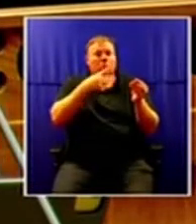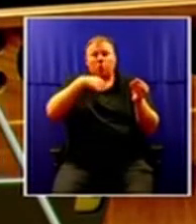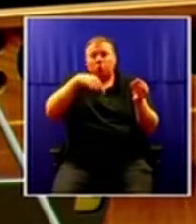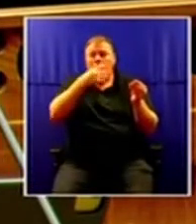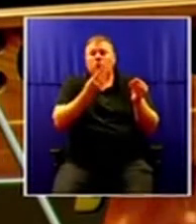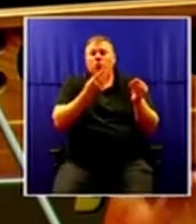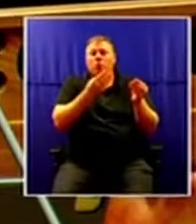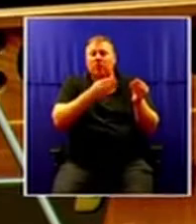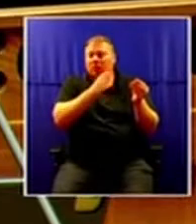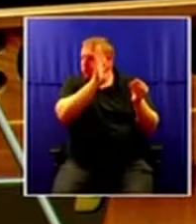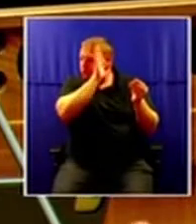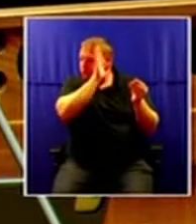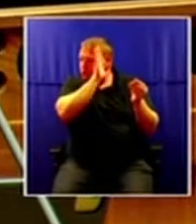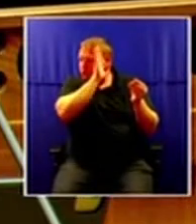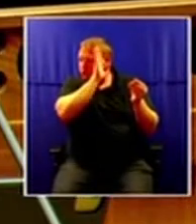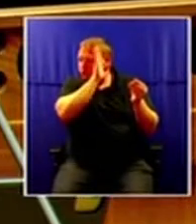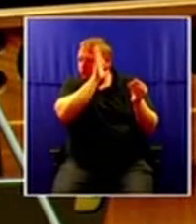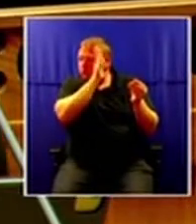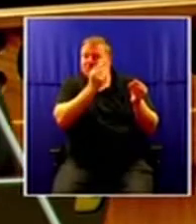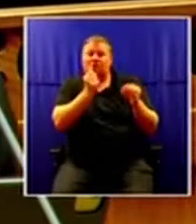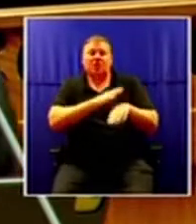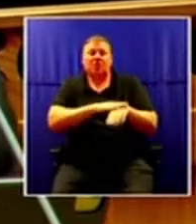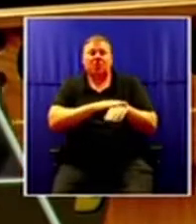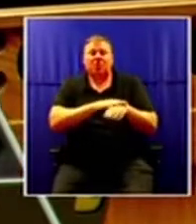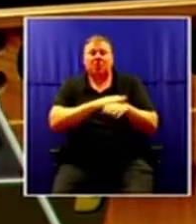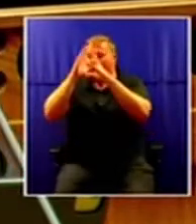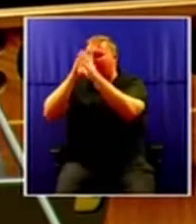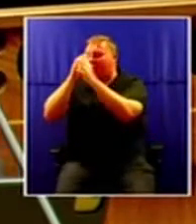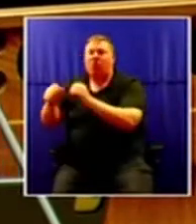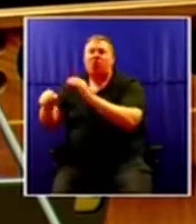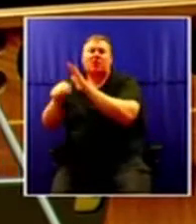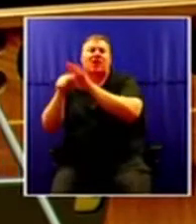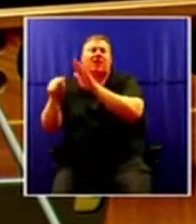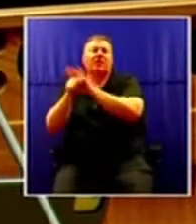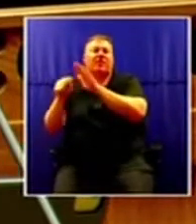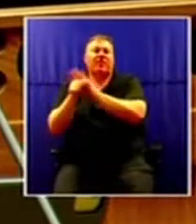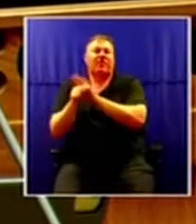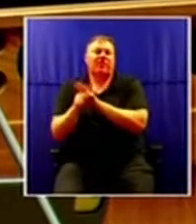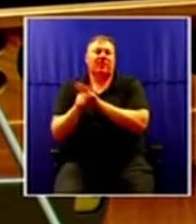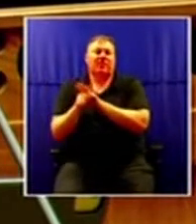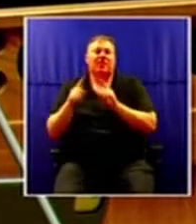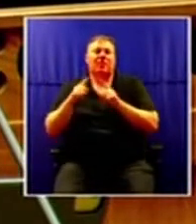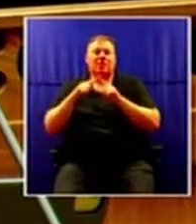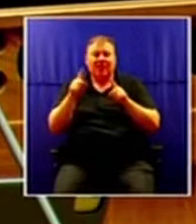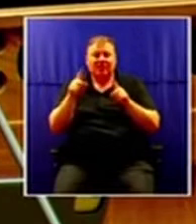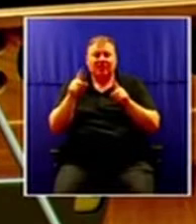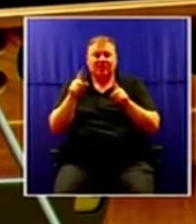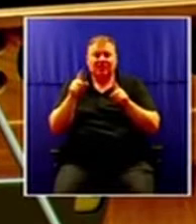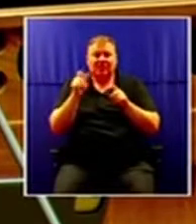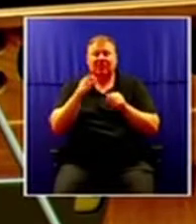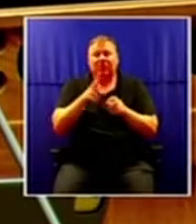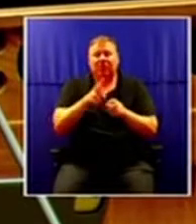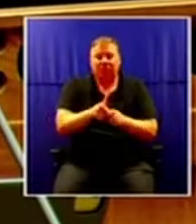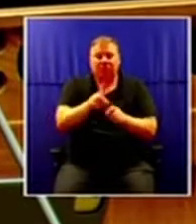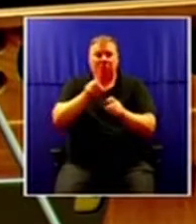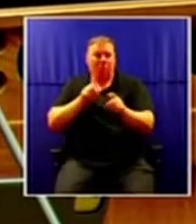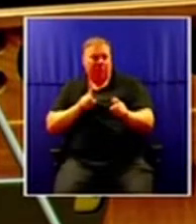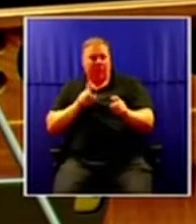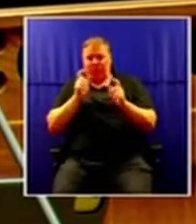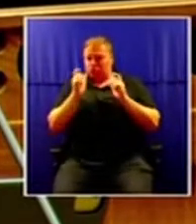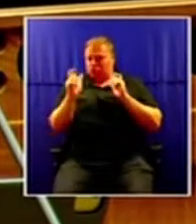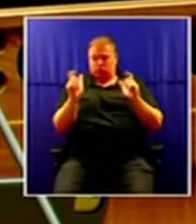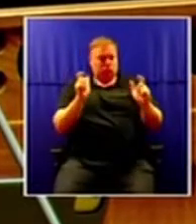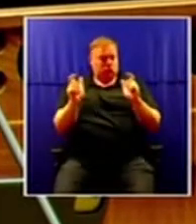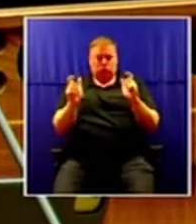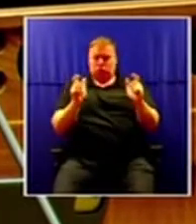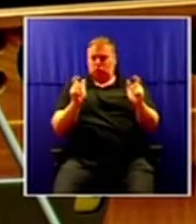of energy on the negatives. And yet if we step back and look at what it is that